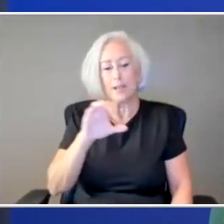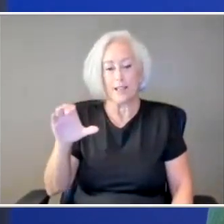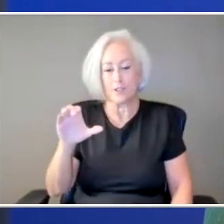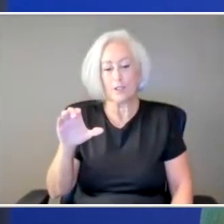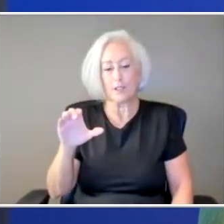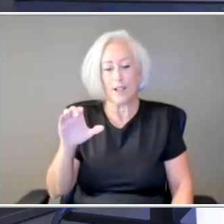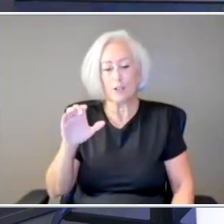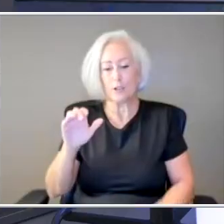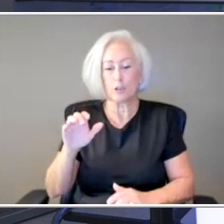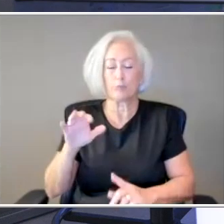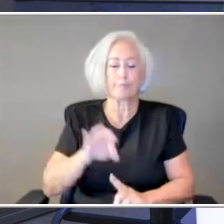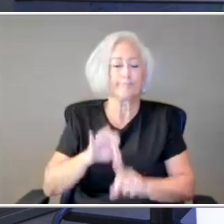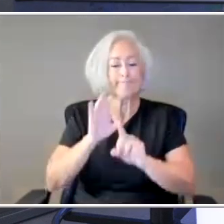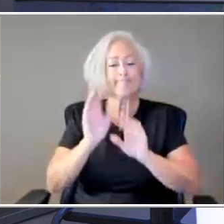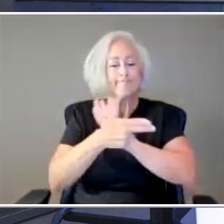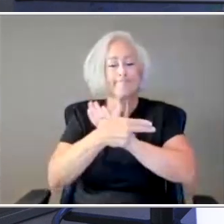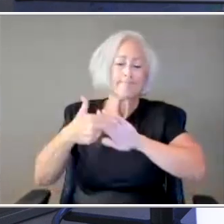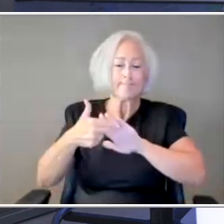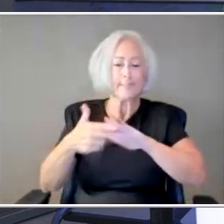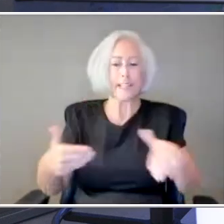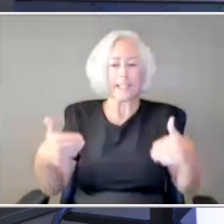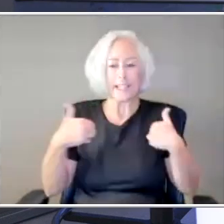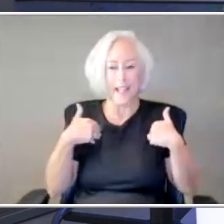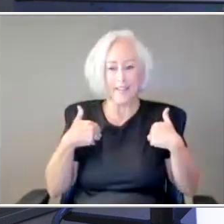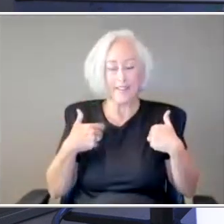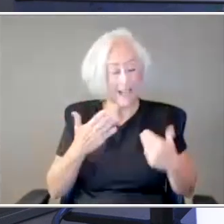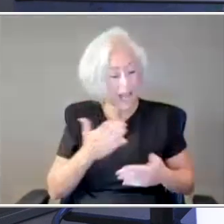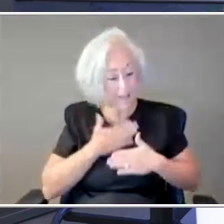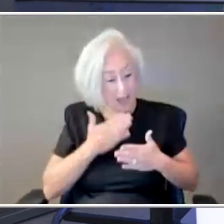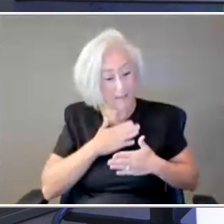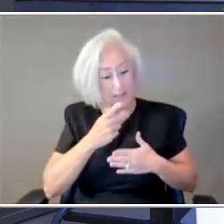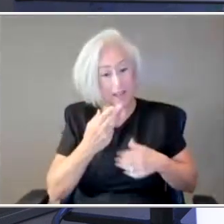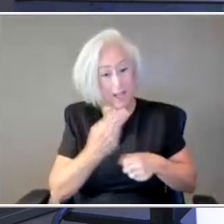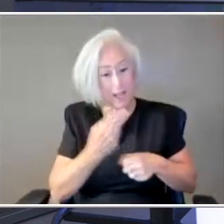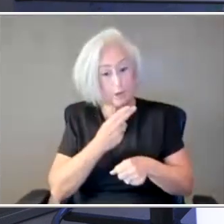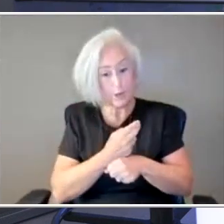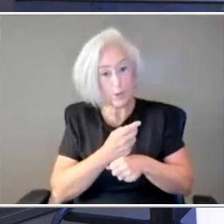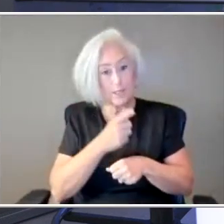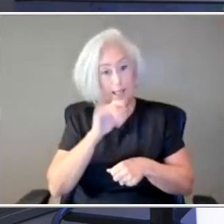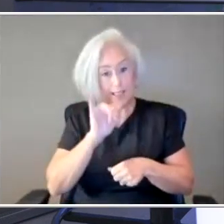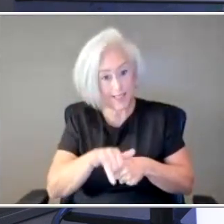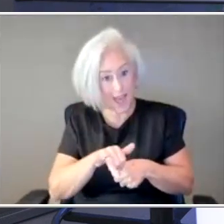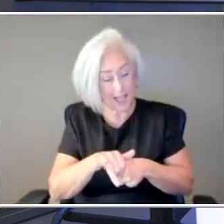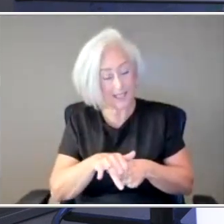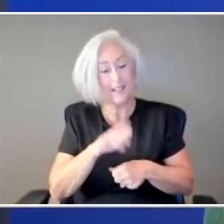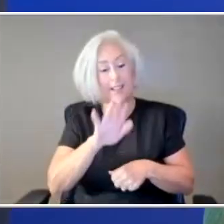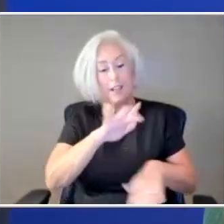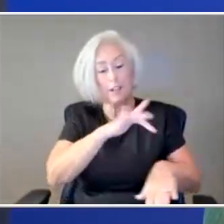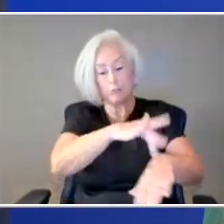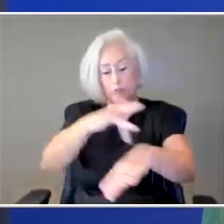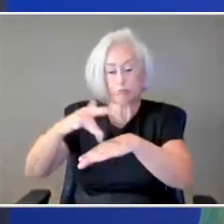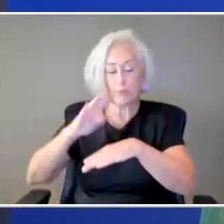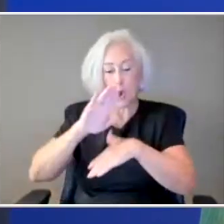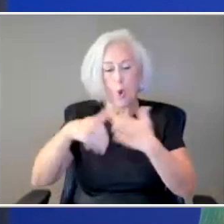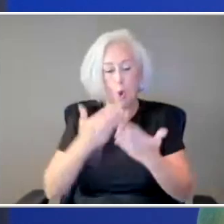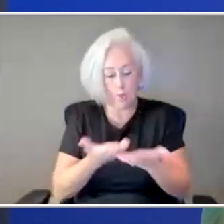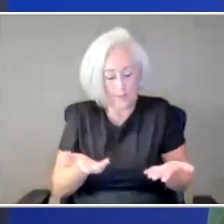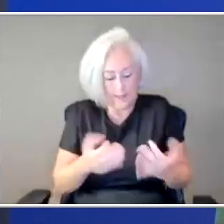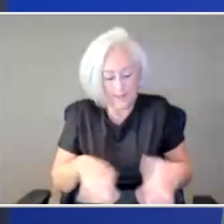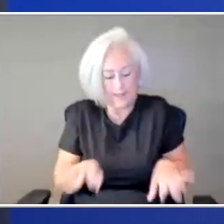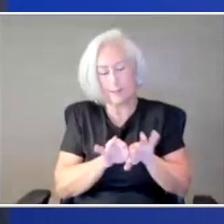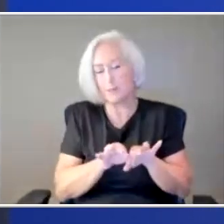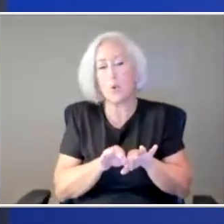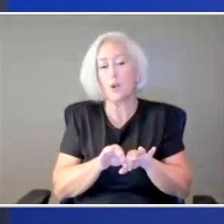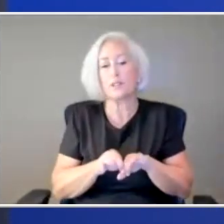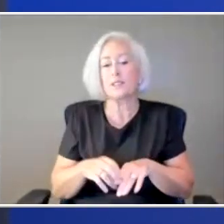you're using all of it. Some people just want to go to one spot, and you're reaching out to all of the areas that matter. So. And I was in a trial with